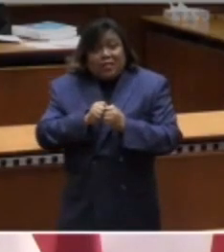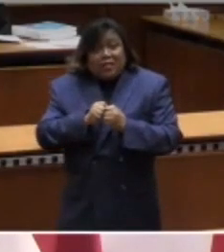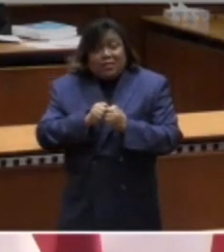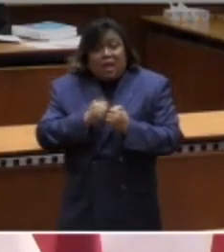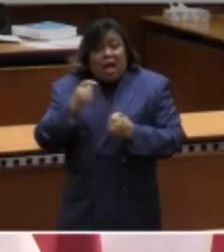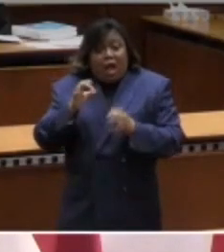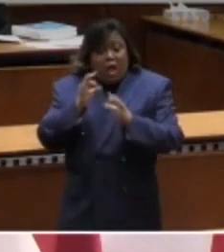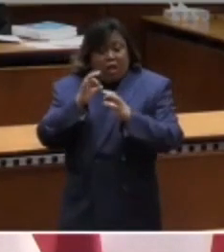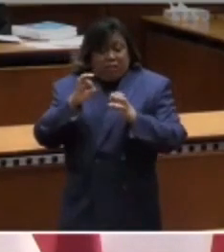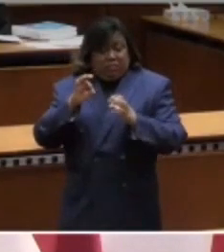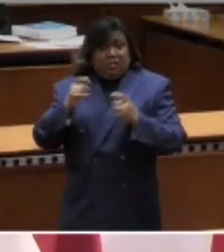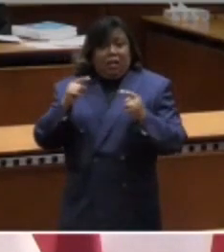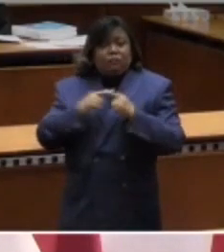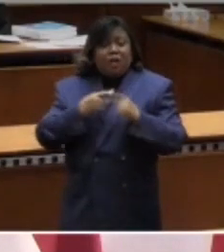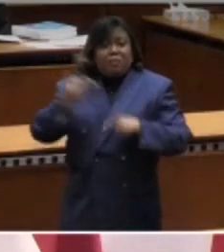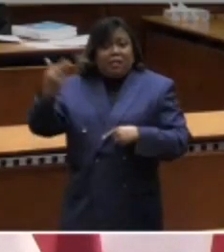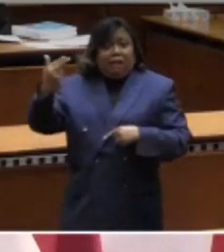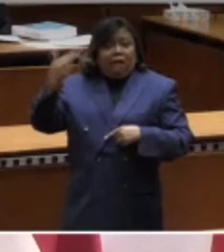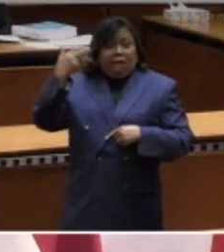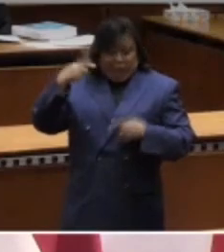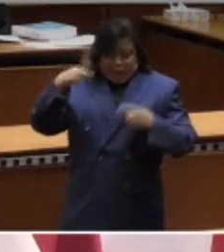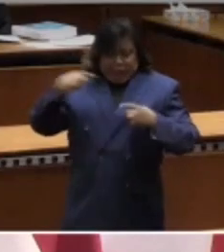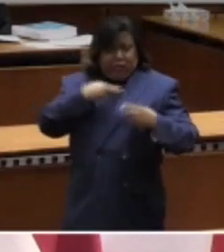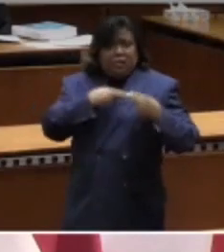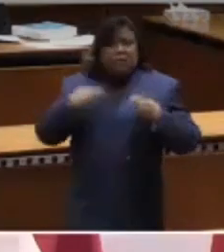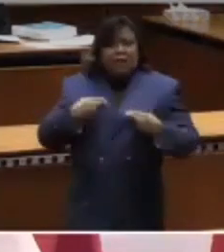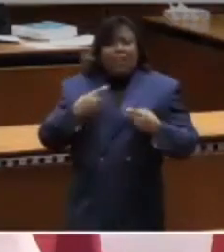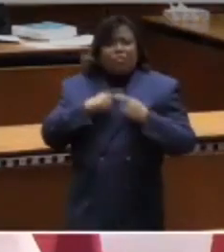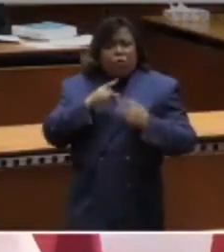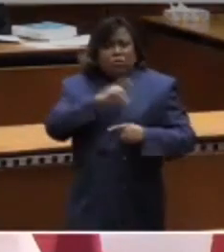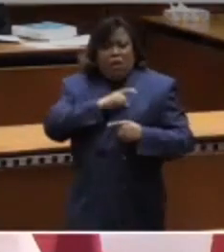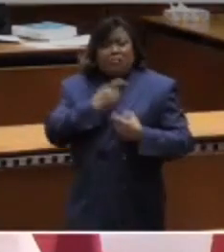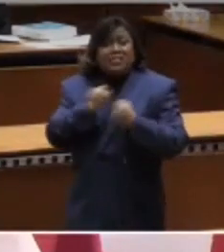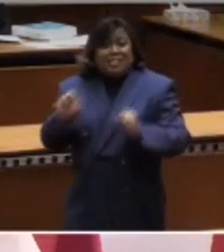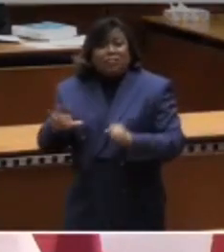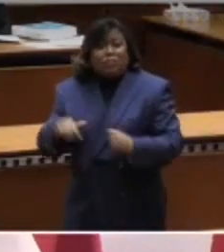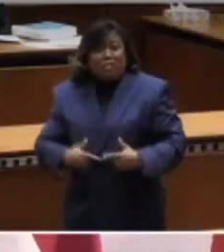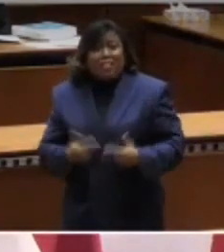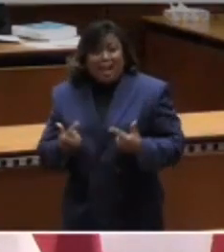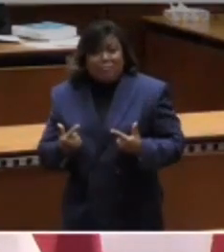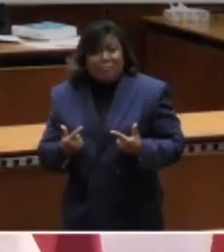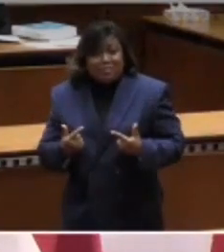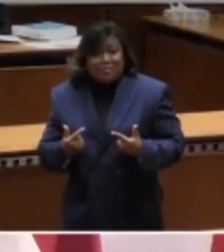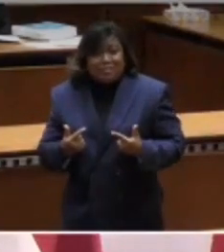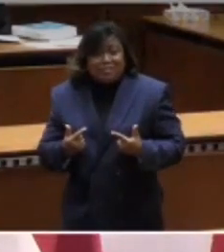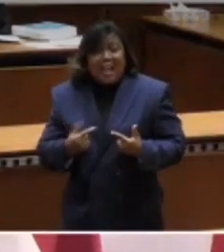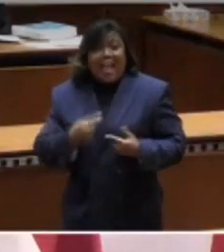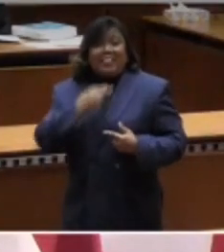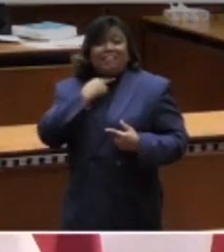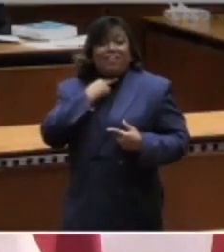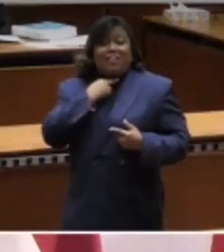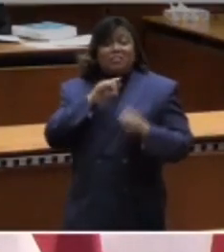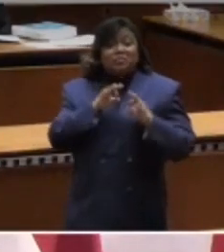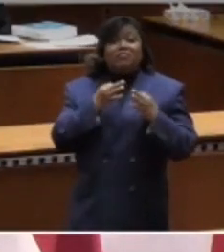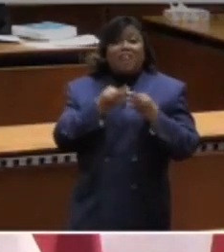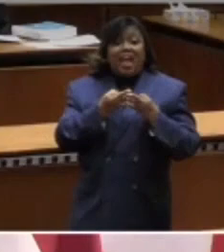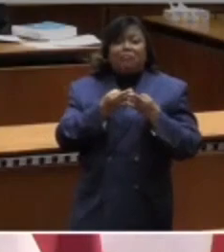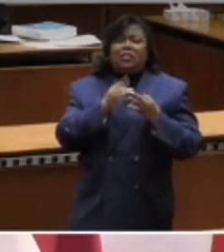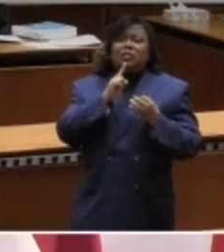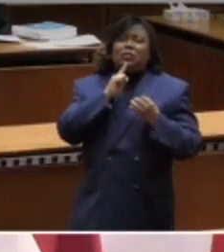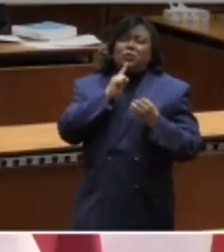a wound from the gunshot. Those officers saved her life, and the victim's family